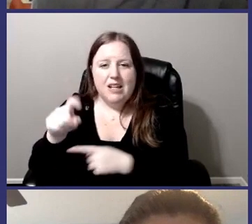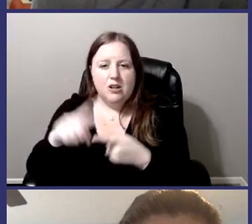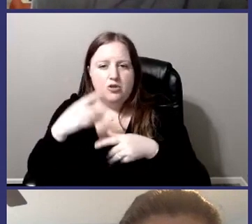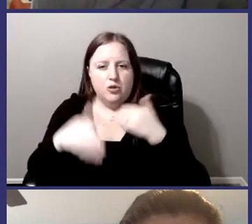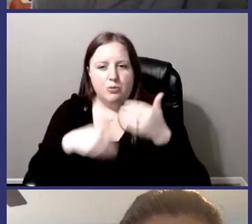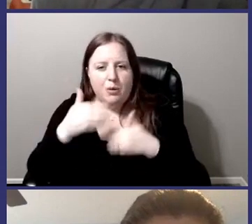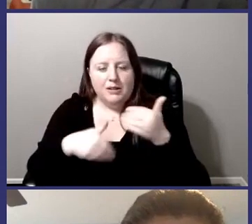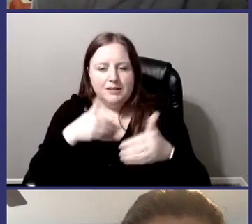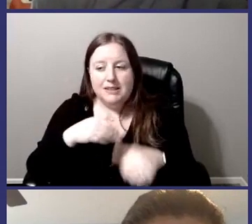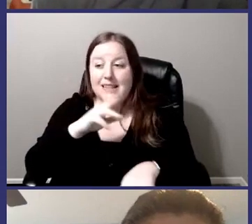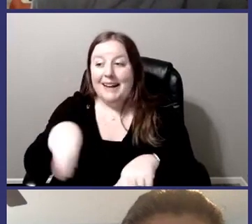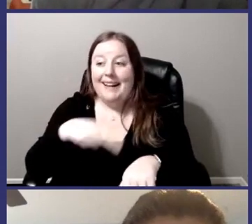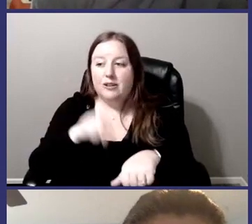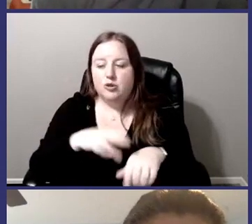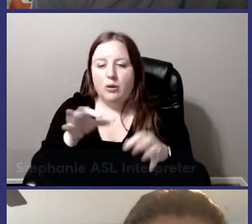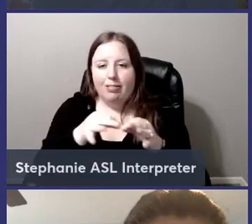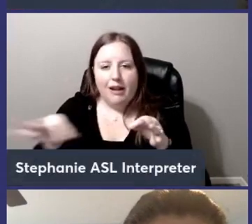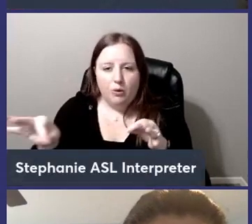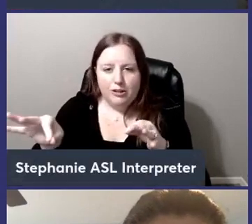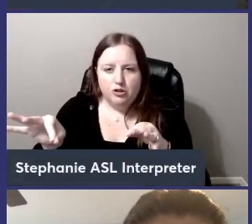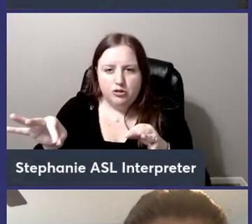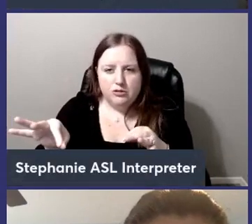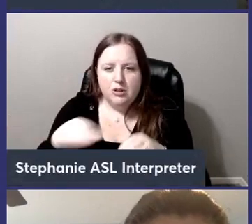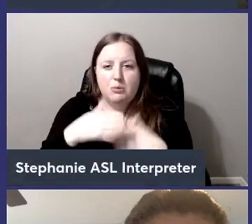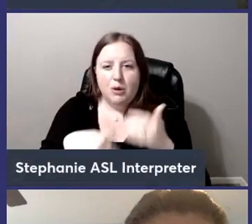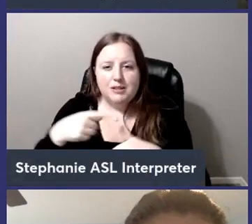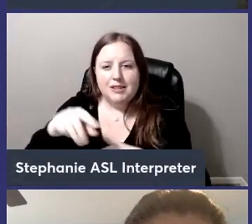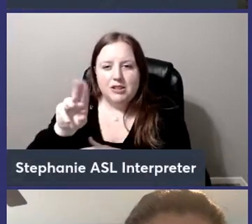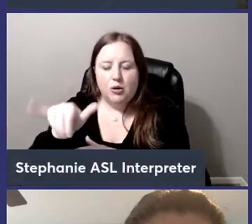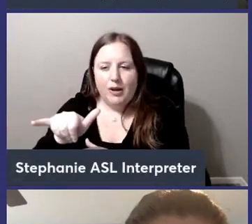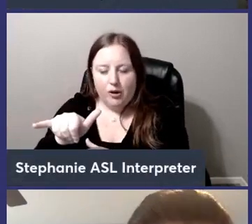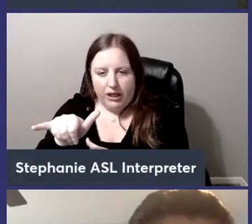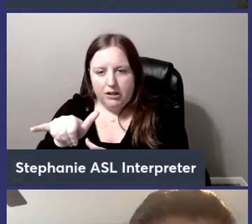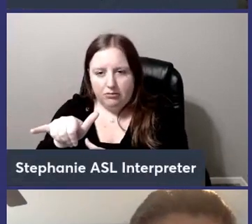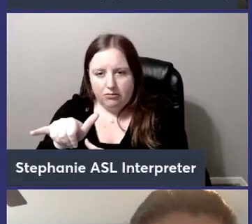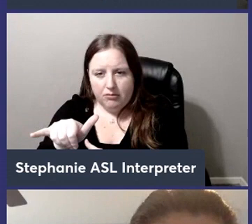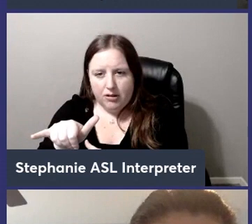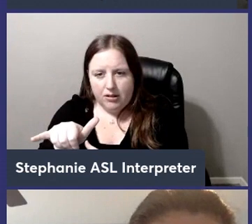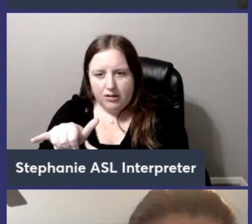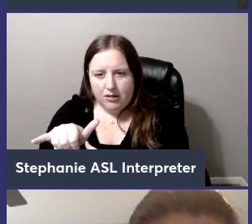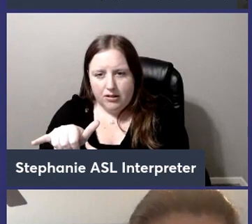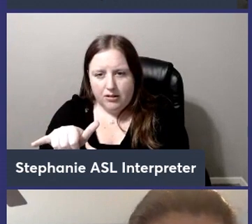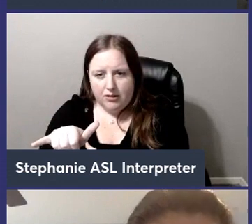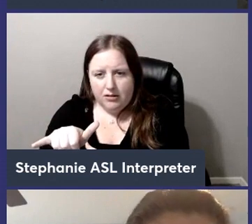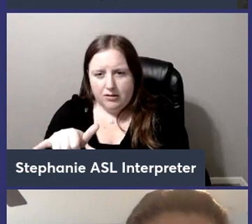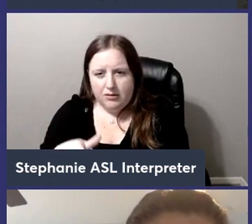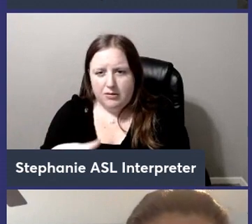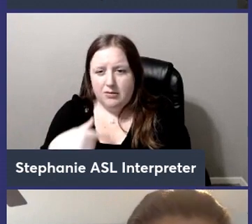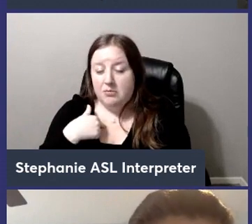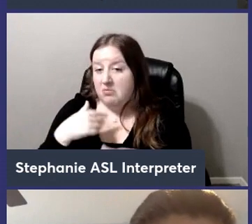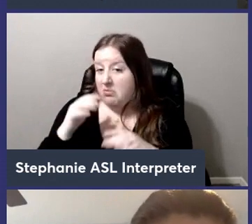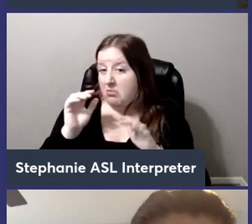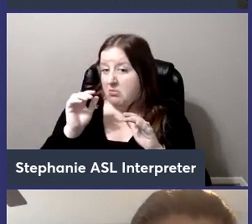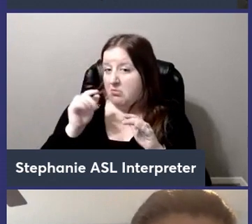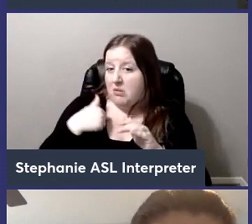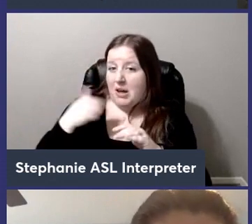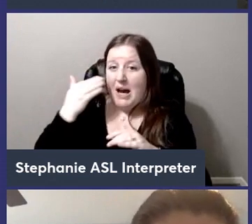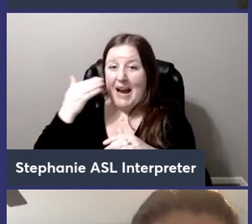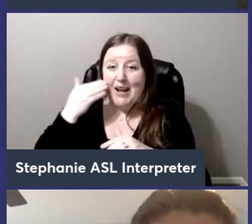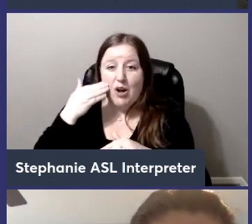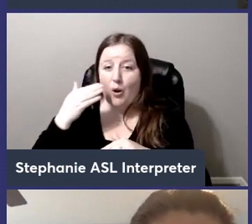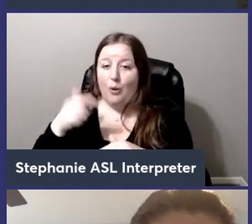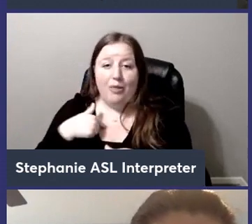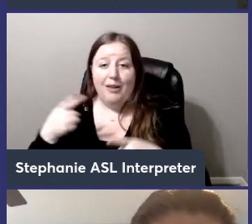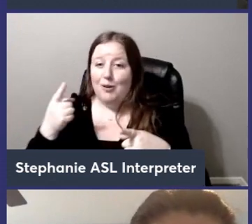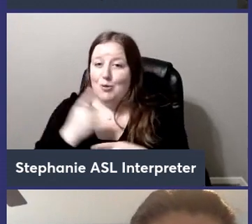a natural language processing query, which I could give the classic essay answer here,